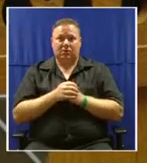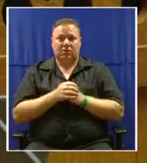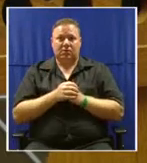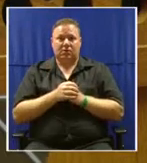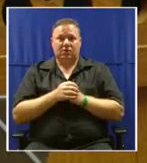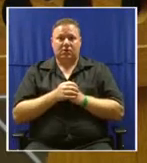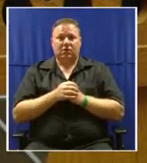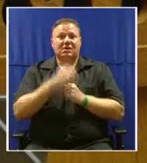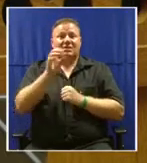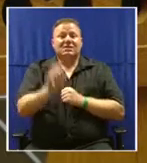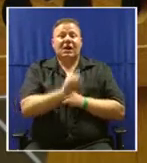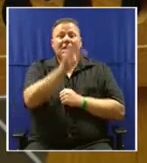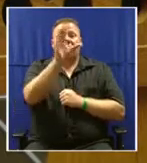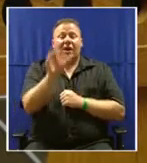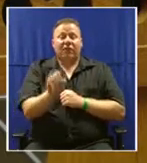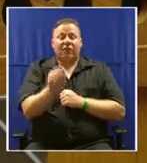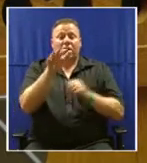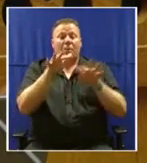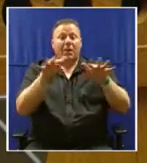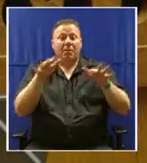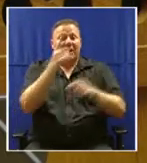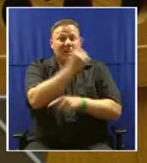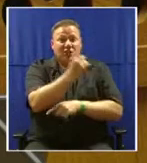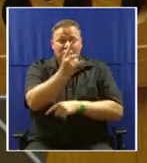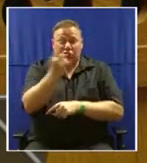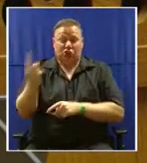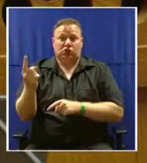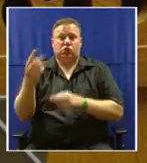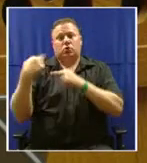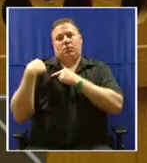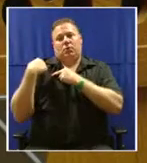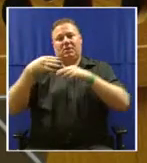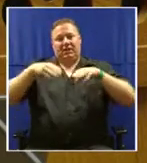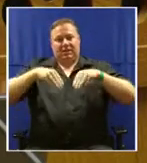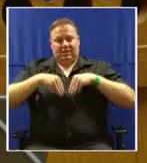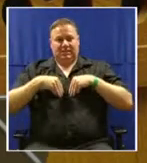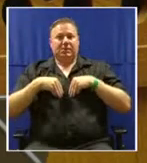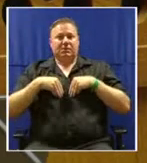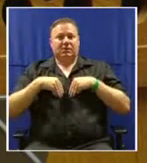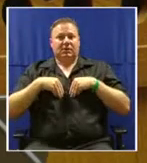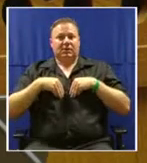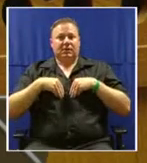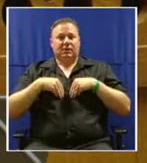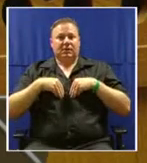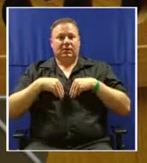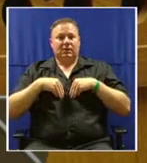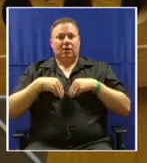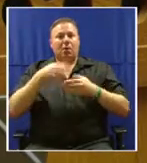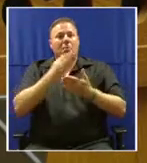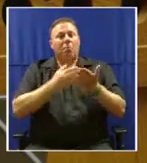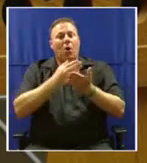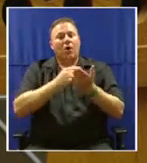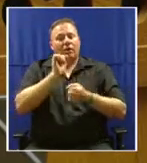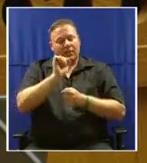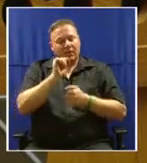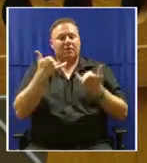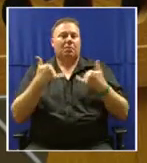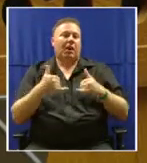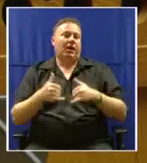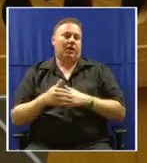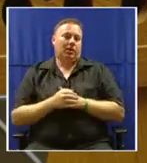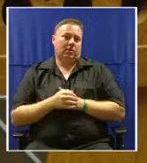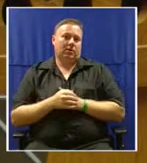takes responsibility and plays their part. Let us work together as government,